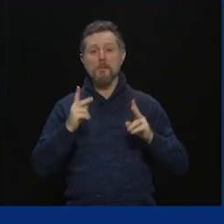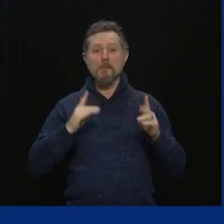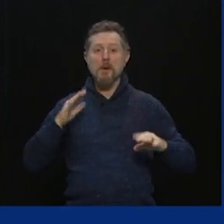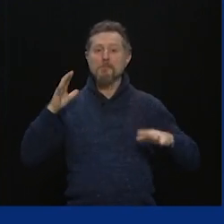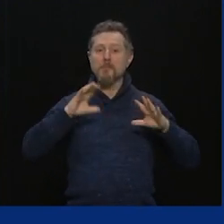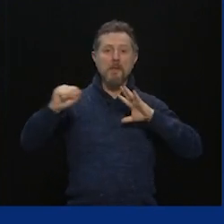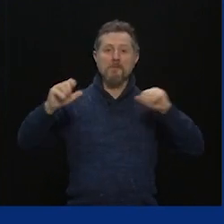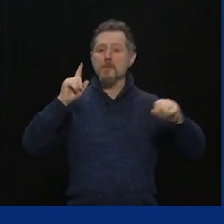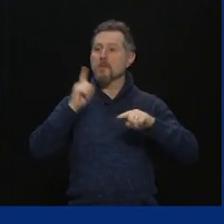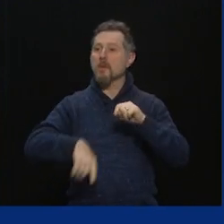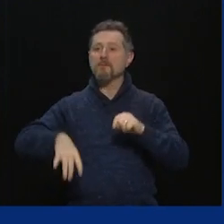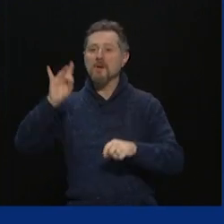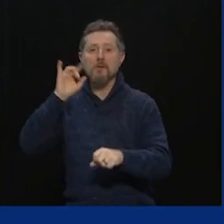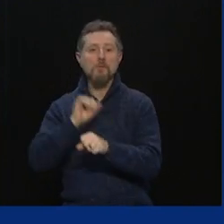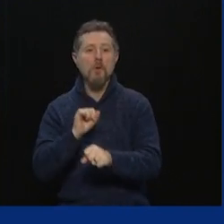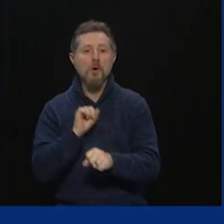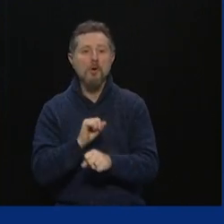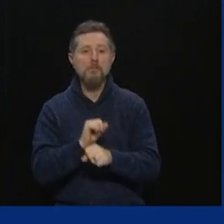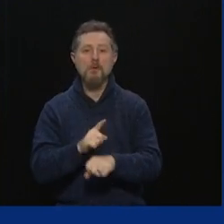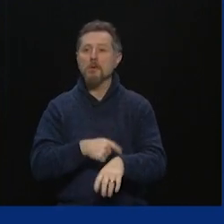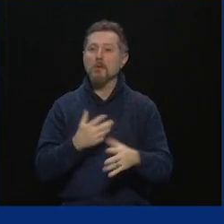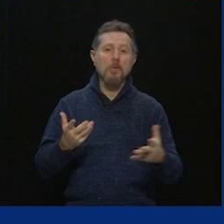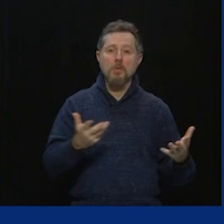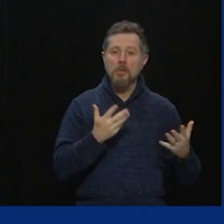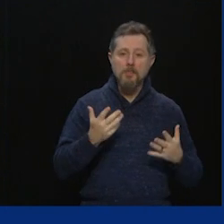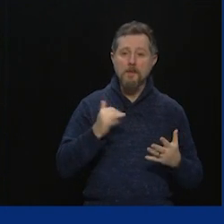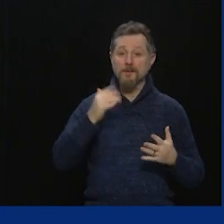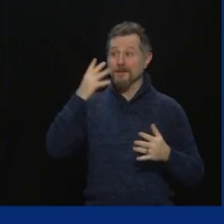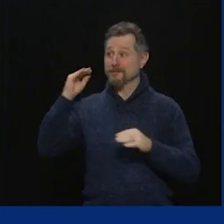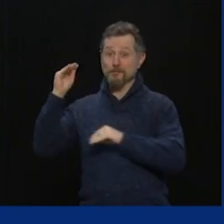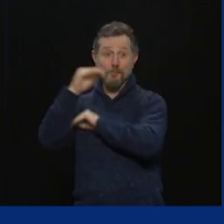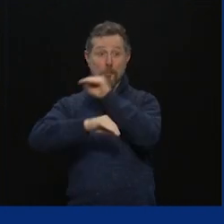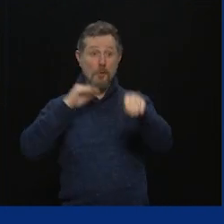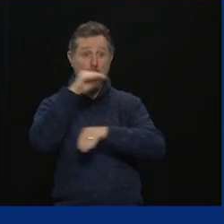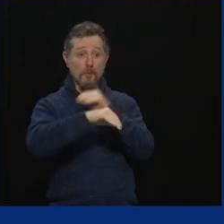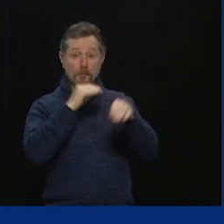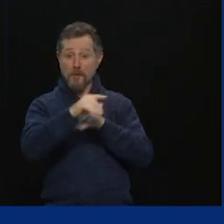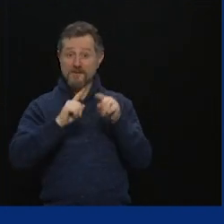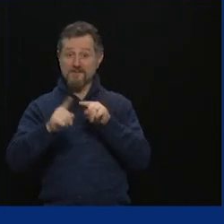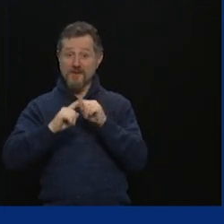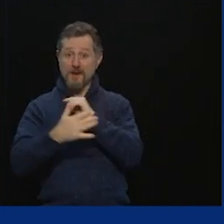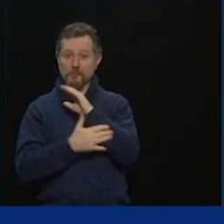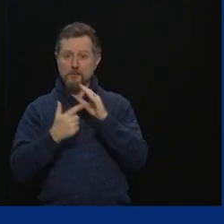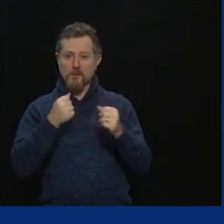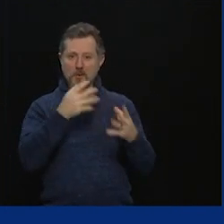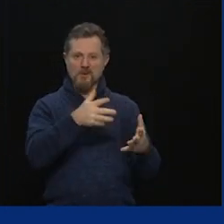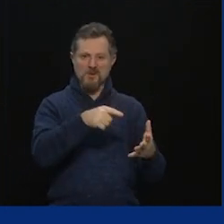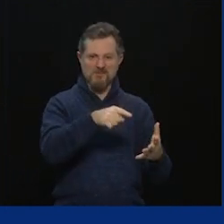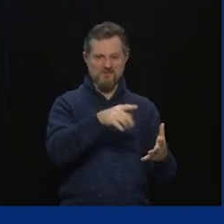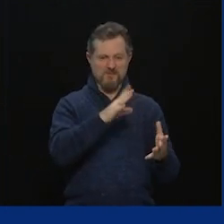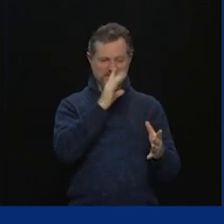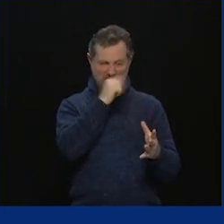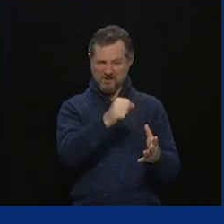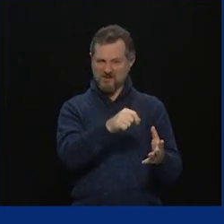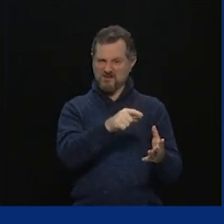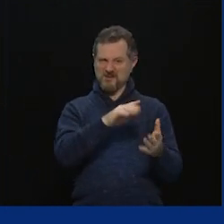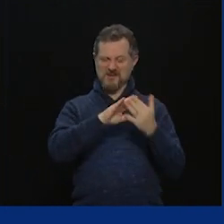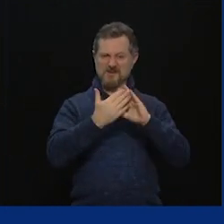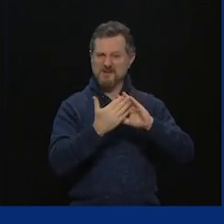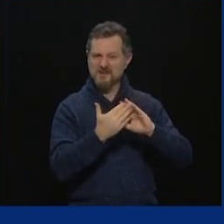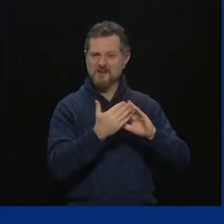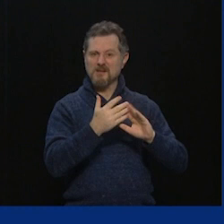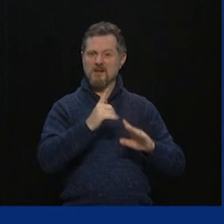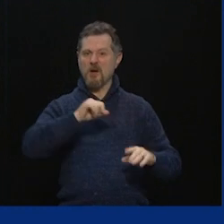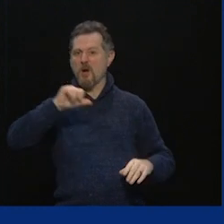was the refugees from around the world that have made it such an incredibly fascinating community again. Same with New York City, same with Albany, same with Syracuse and